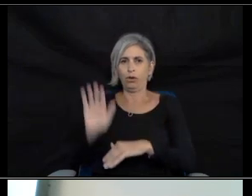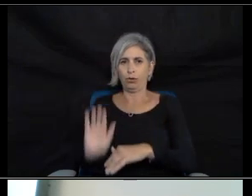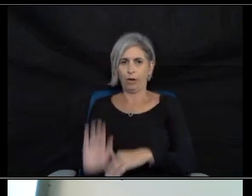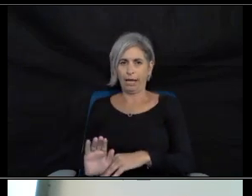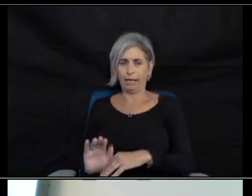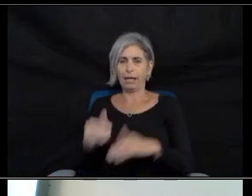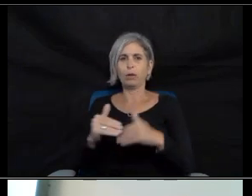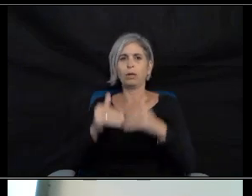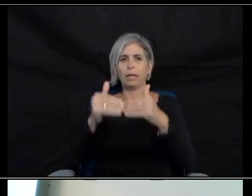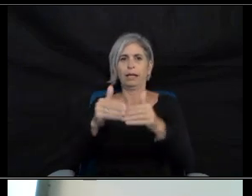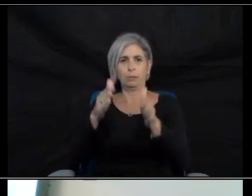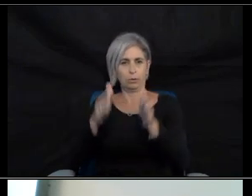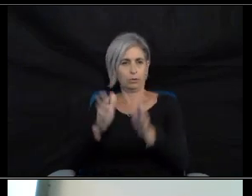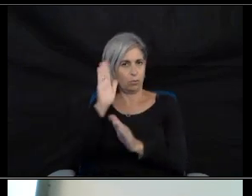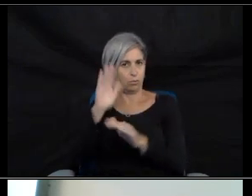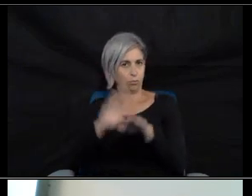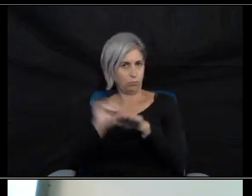go on to the next person.